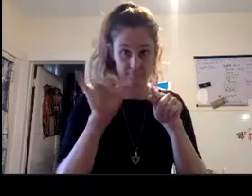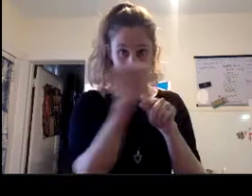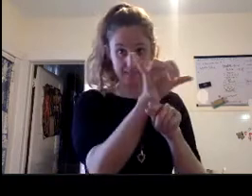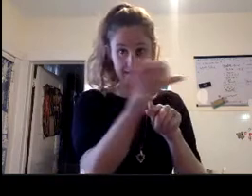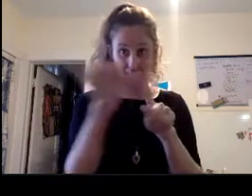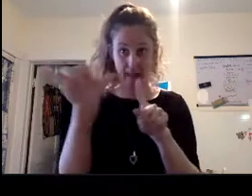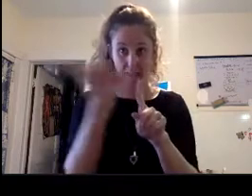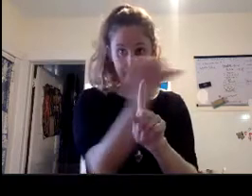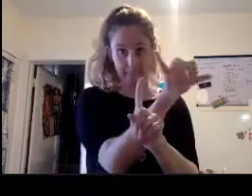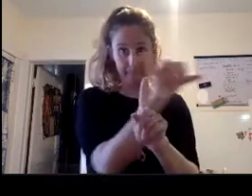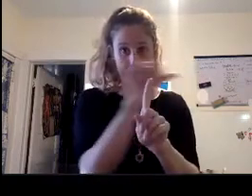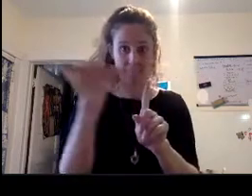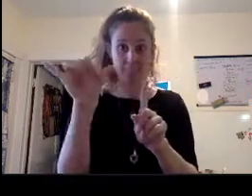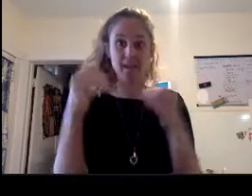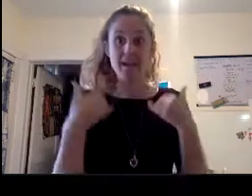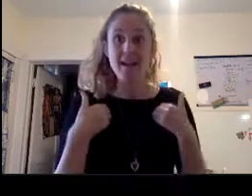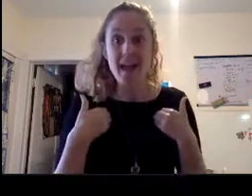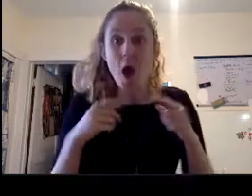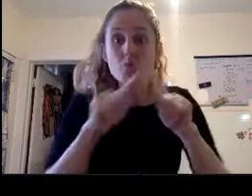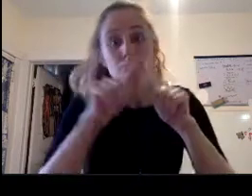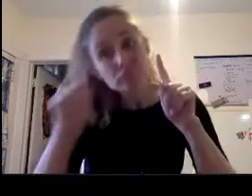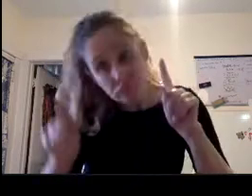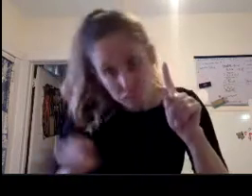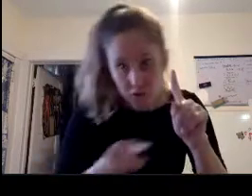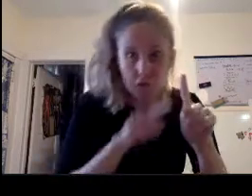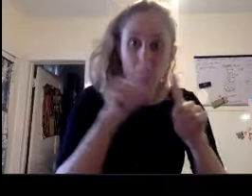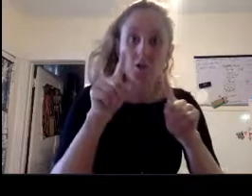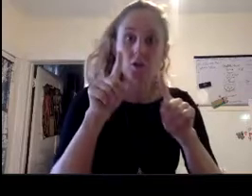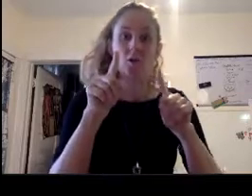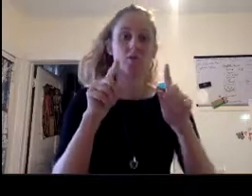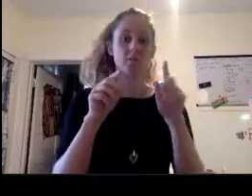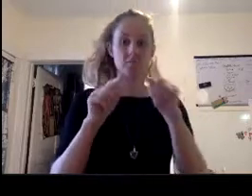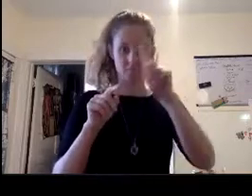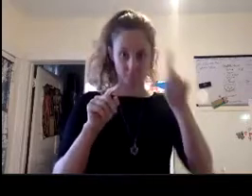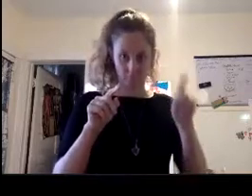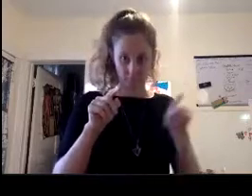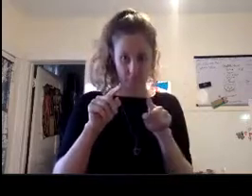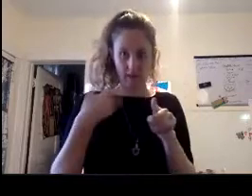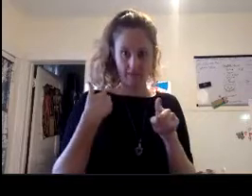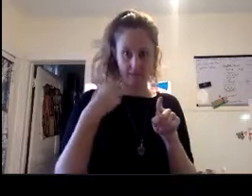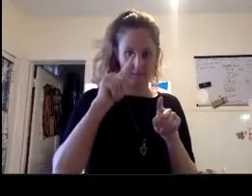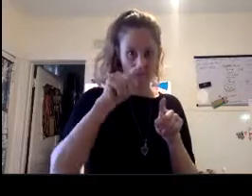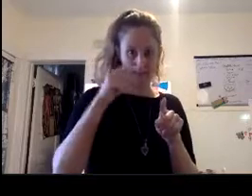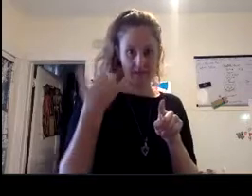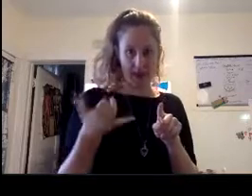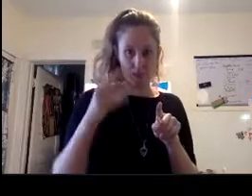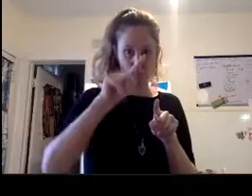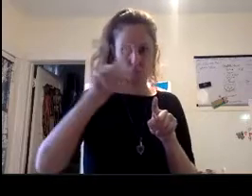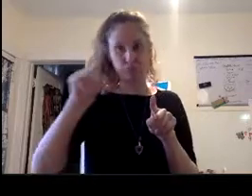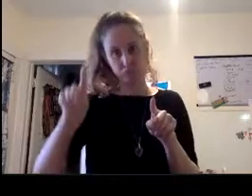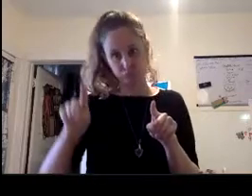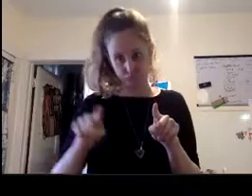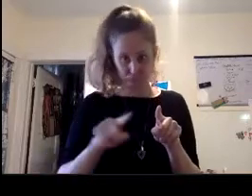the circle. If it's hard to do, I might turn the page and try and draw my circle. Now you might have chosen